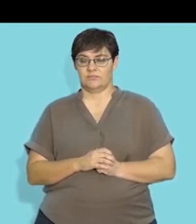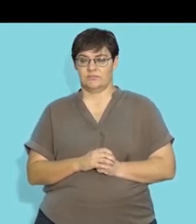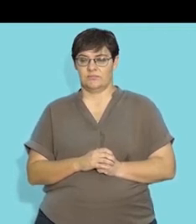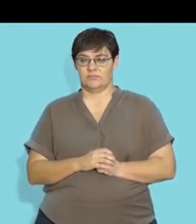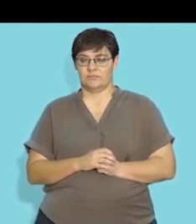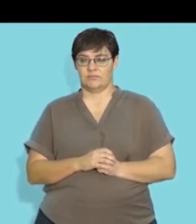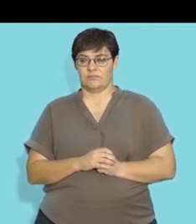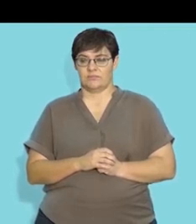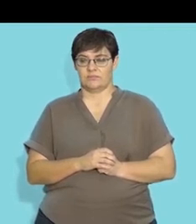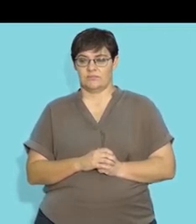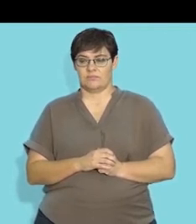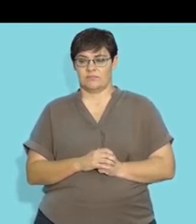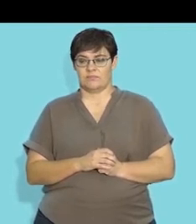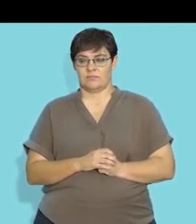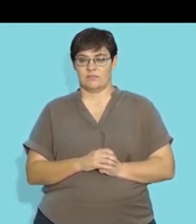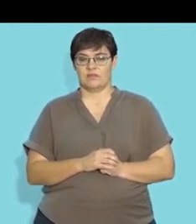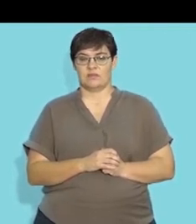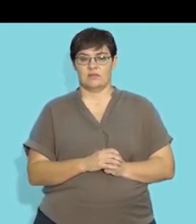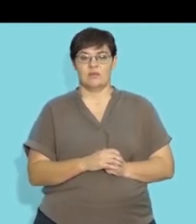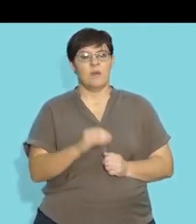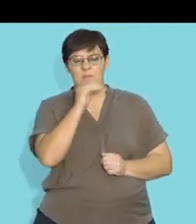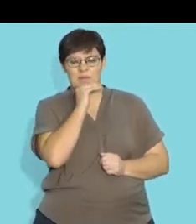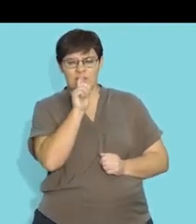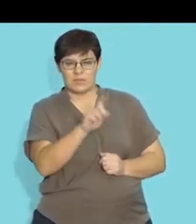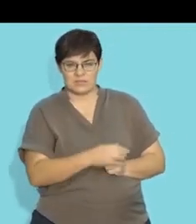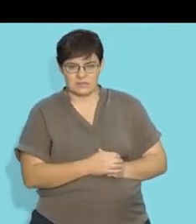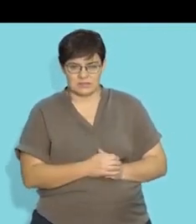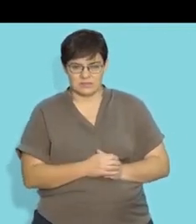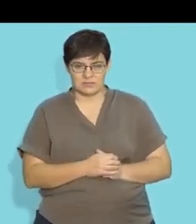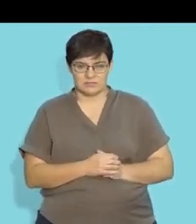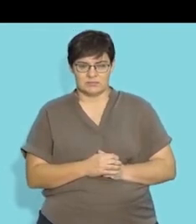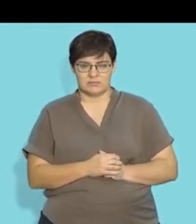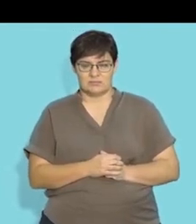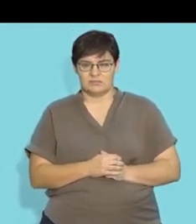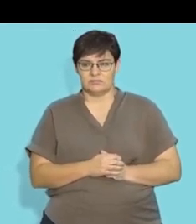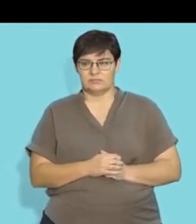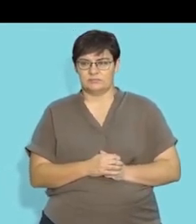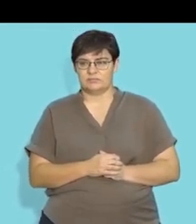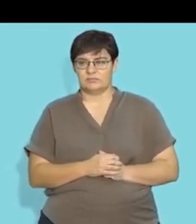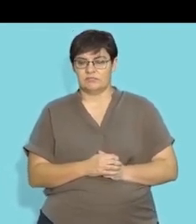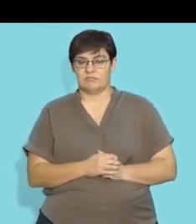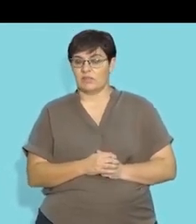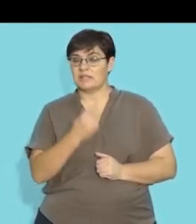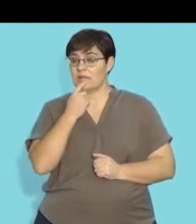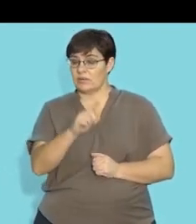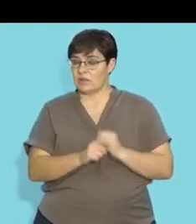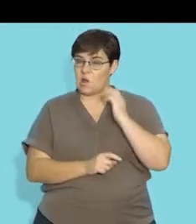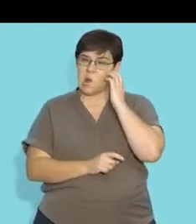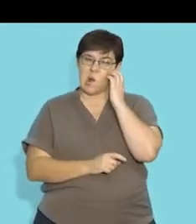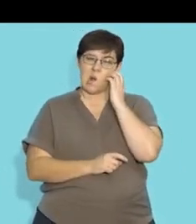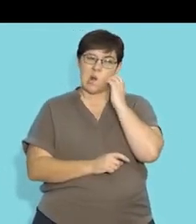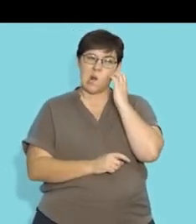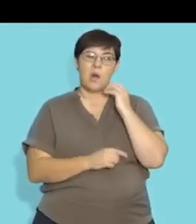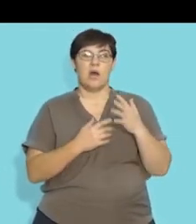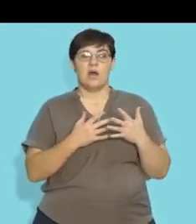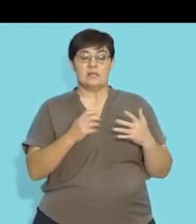Okay. There's a strong correlation. What does it mean? So it implies the more